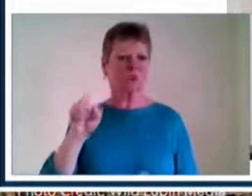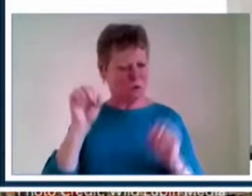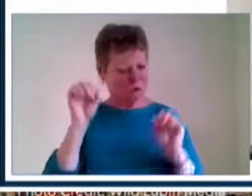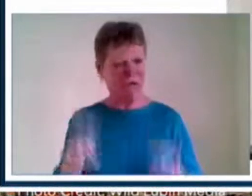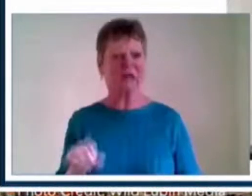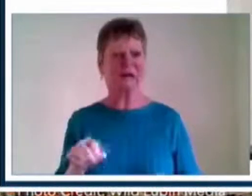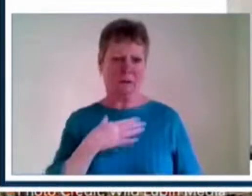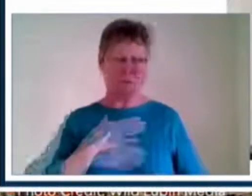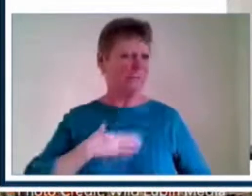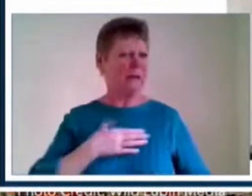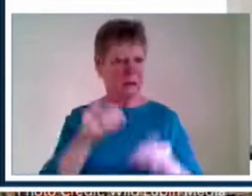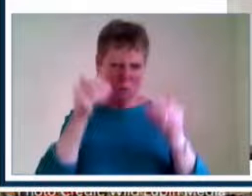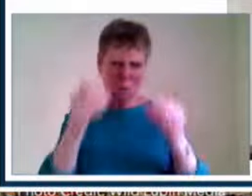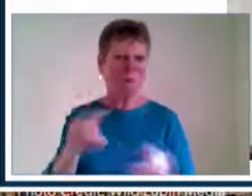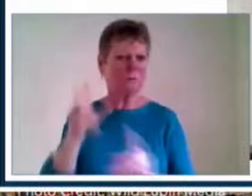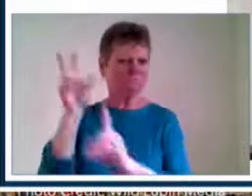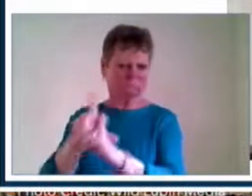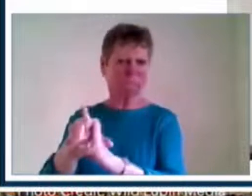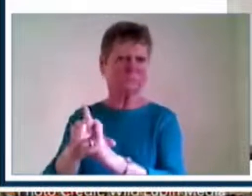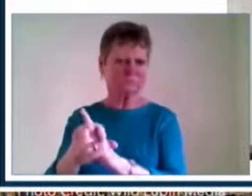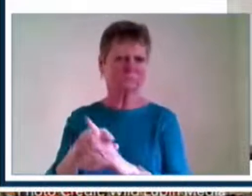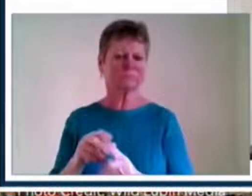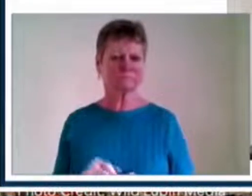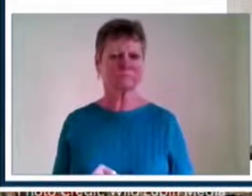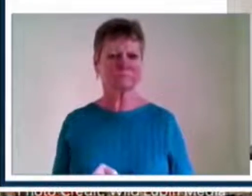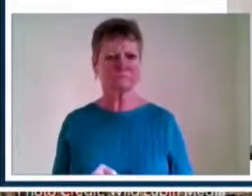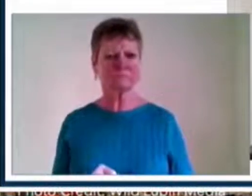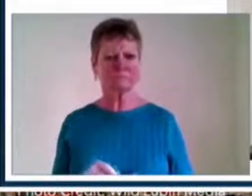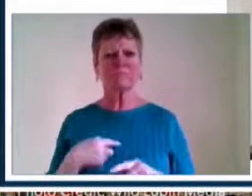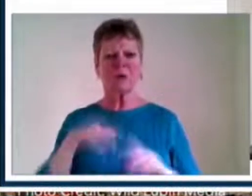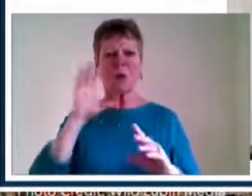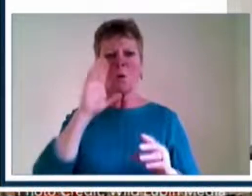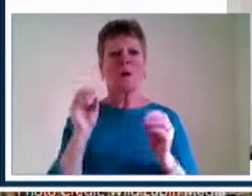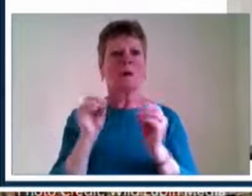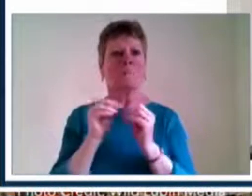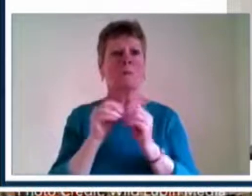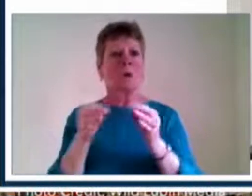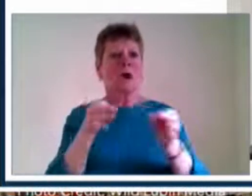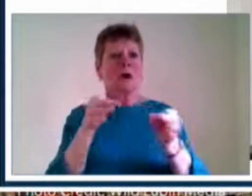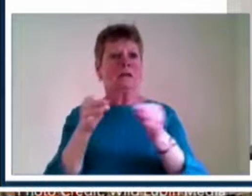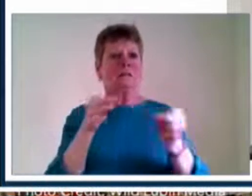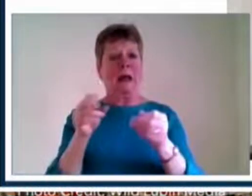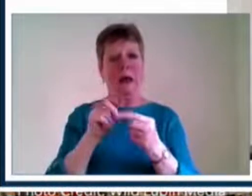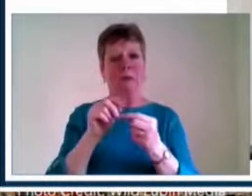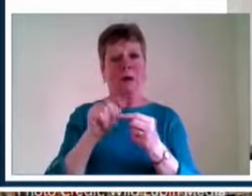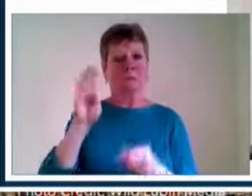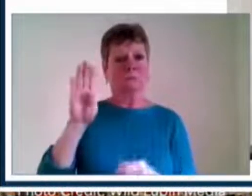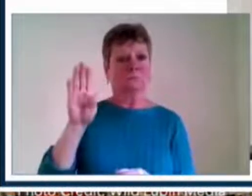Please book it. And I also want to give a bit more additional information on the booster program to date.